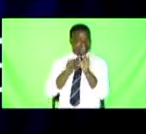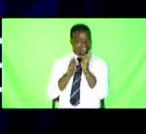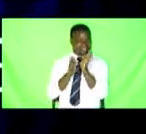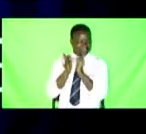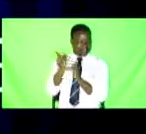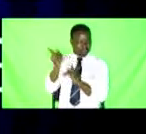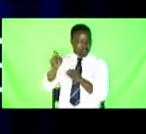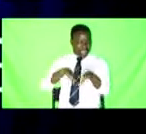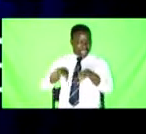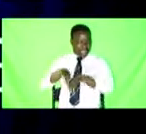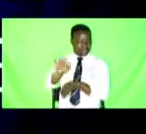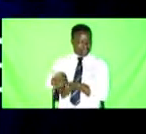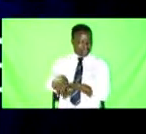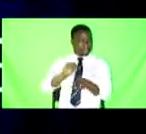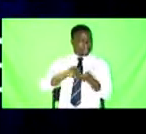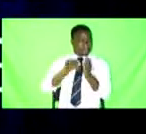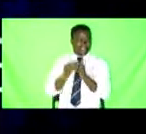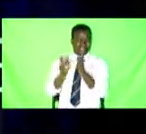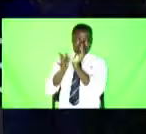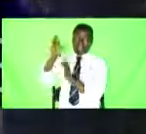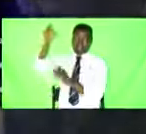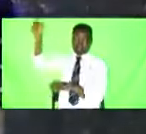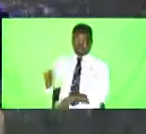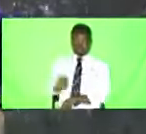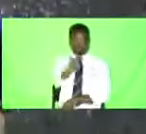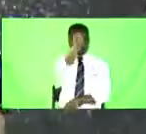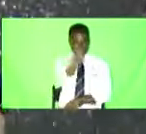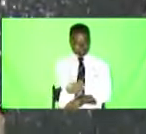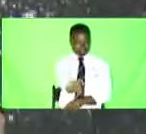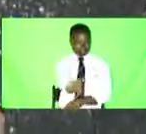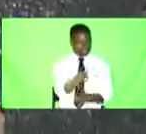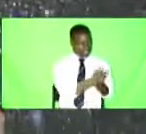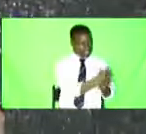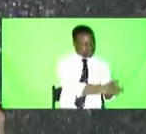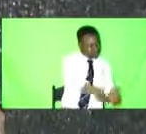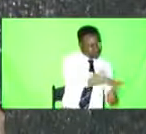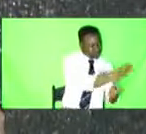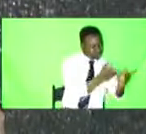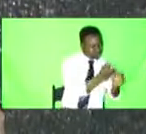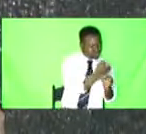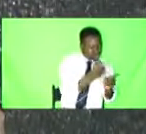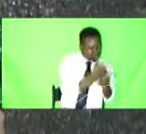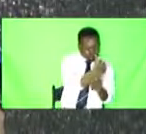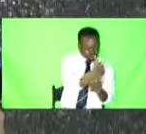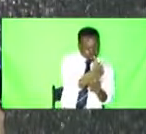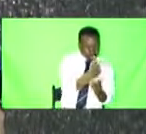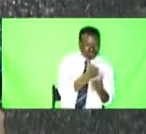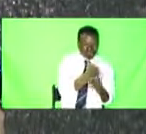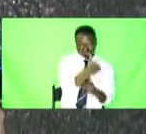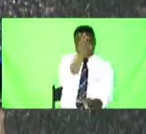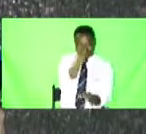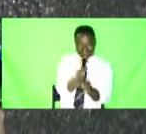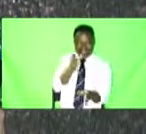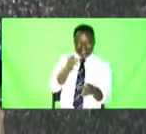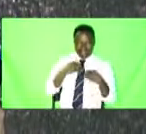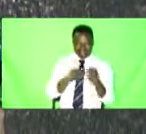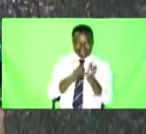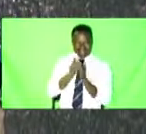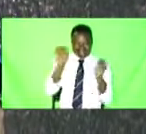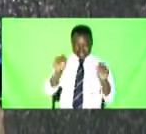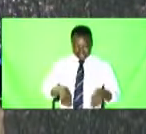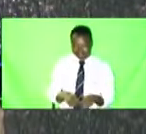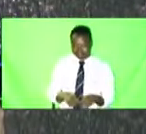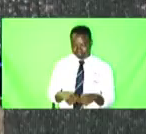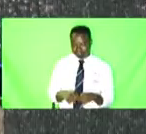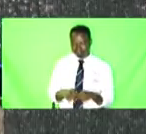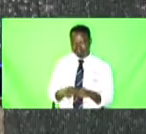demonstration. He has presented Christ to be received by faith. Now, let's go to verse 21